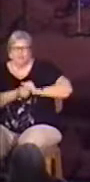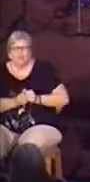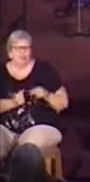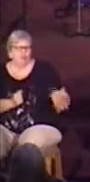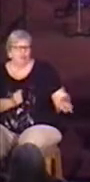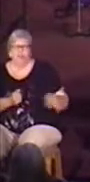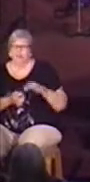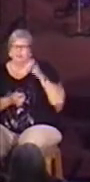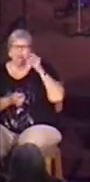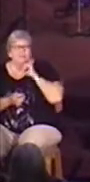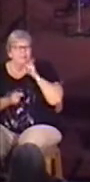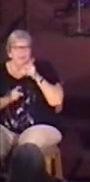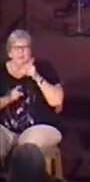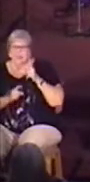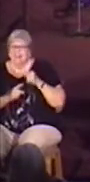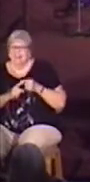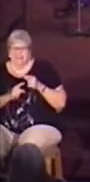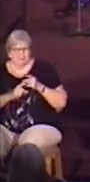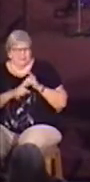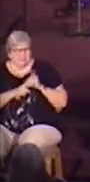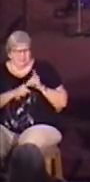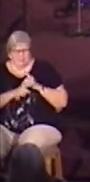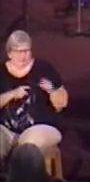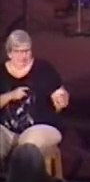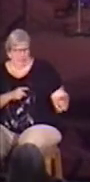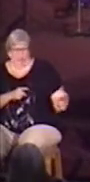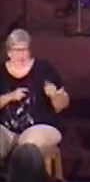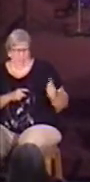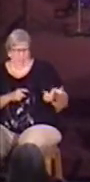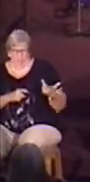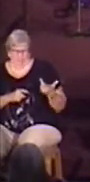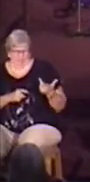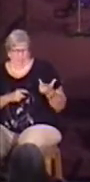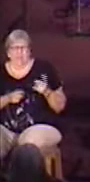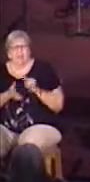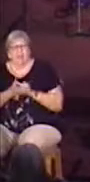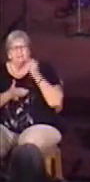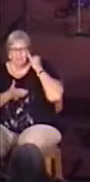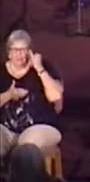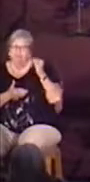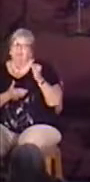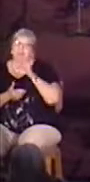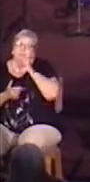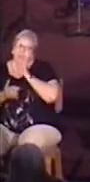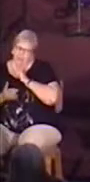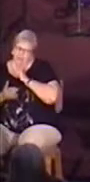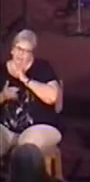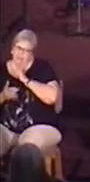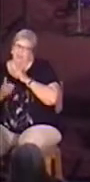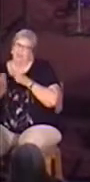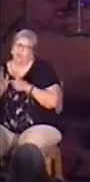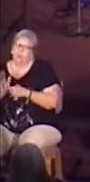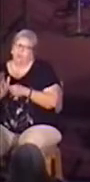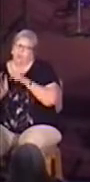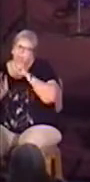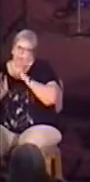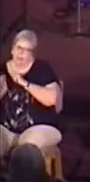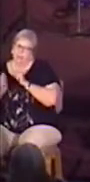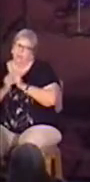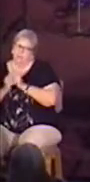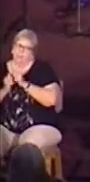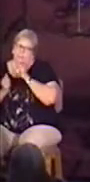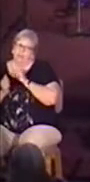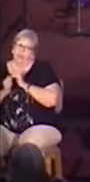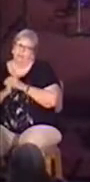spirit, not discipline her swiftly. And so that's the idea, being patient. Showing tolerance with